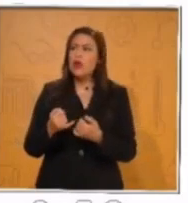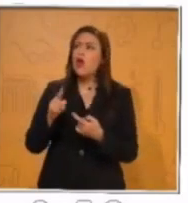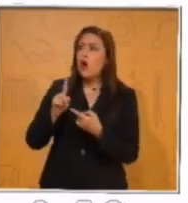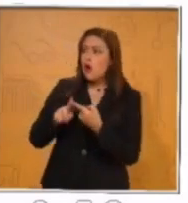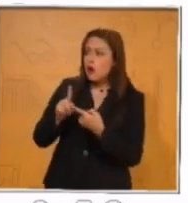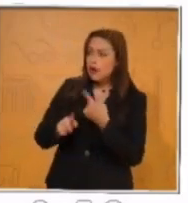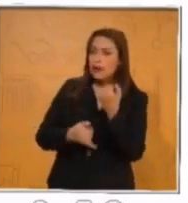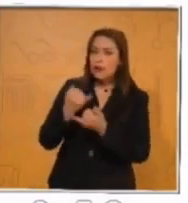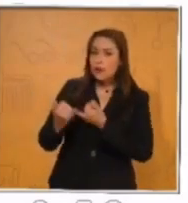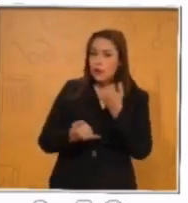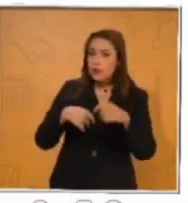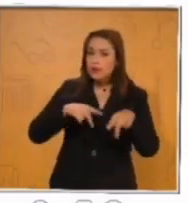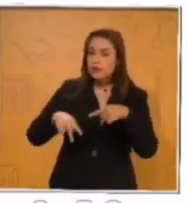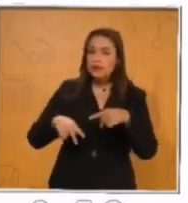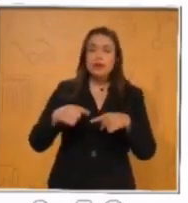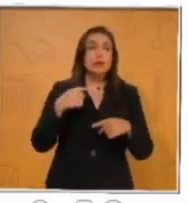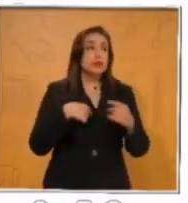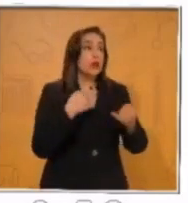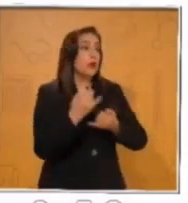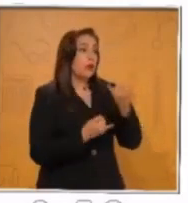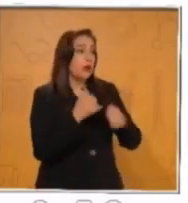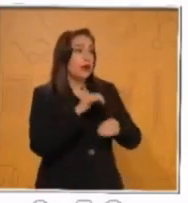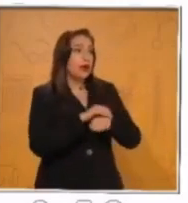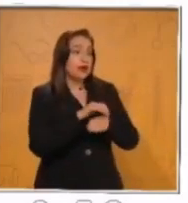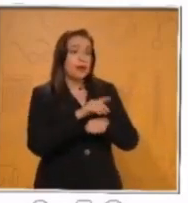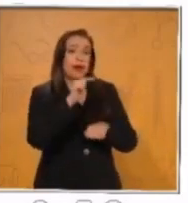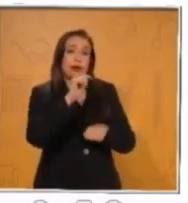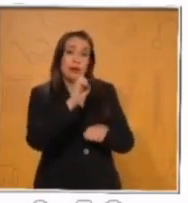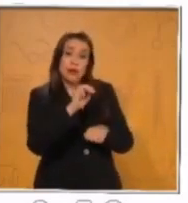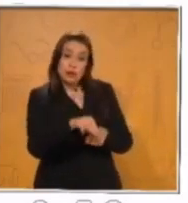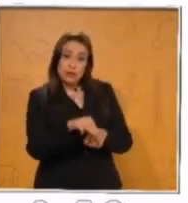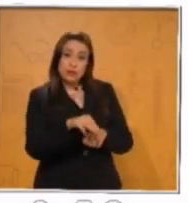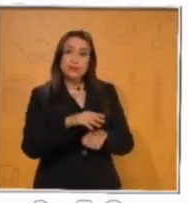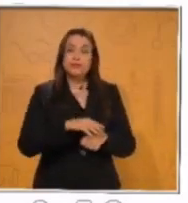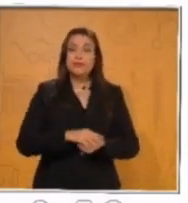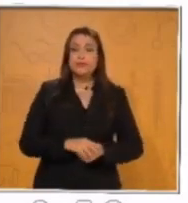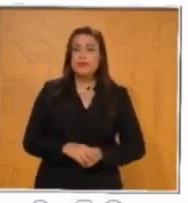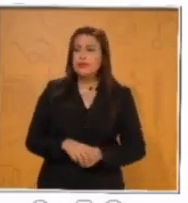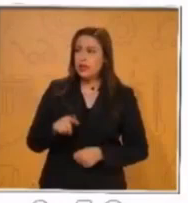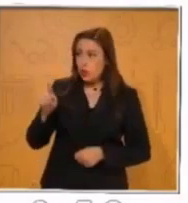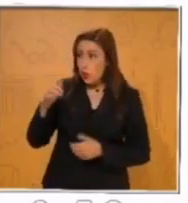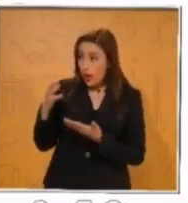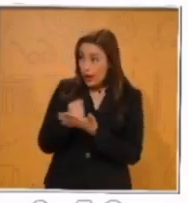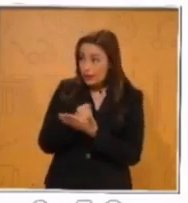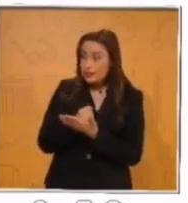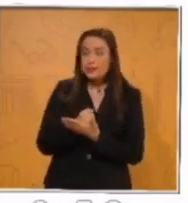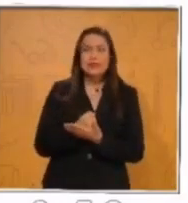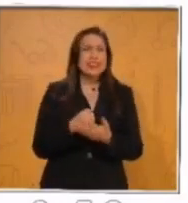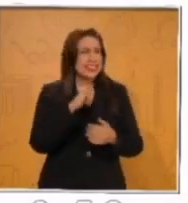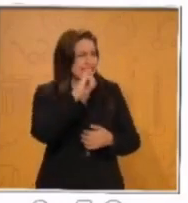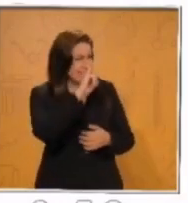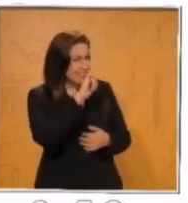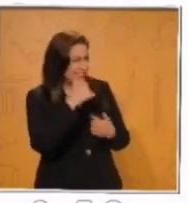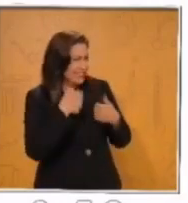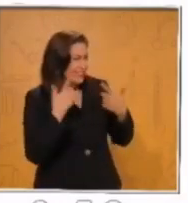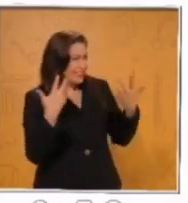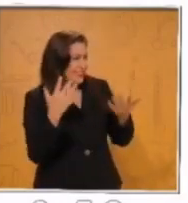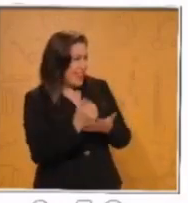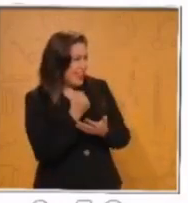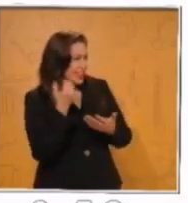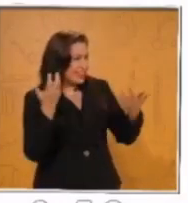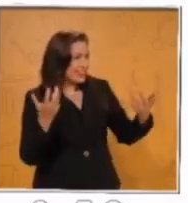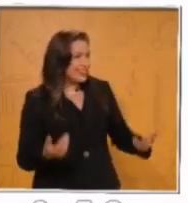with? I played against Tom. Did you win? Of course I won.